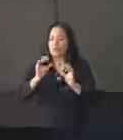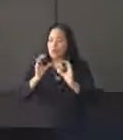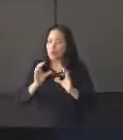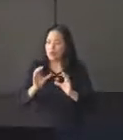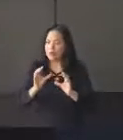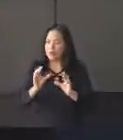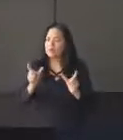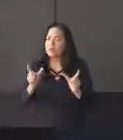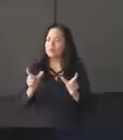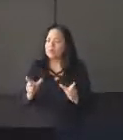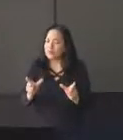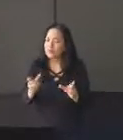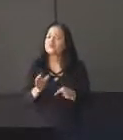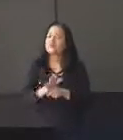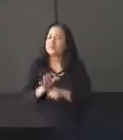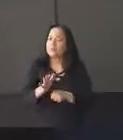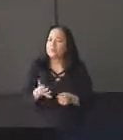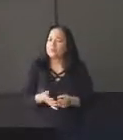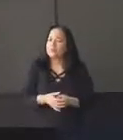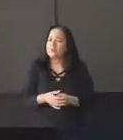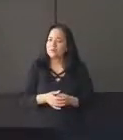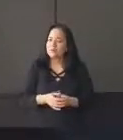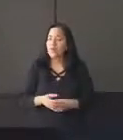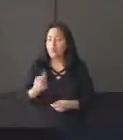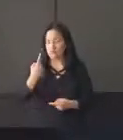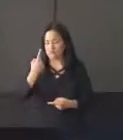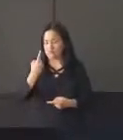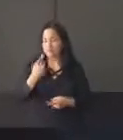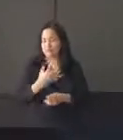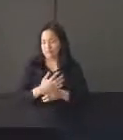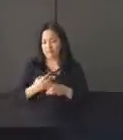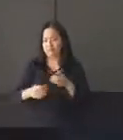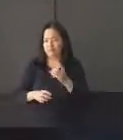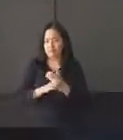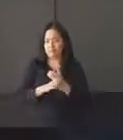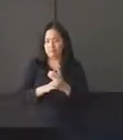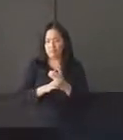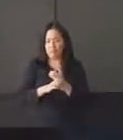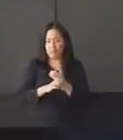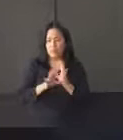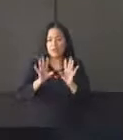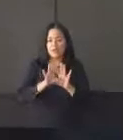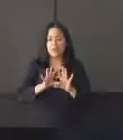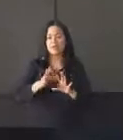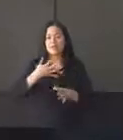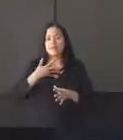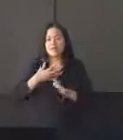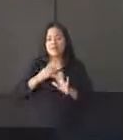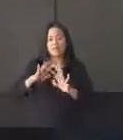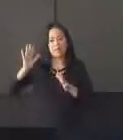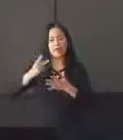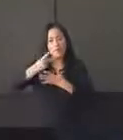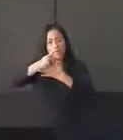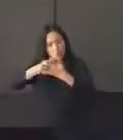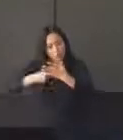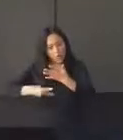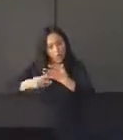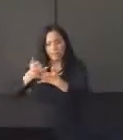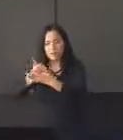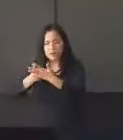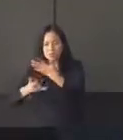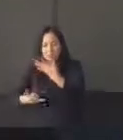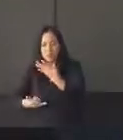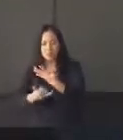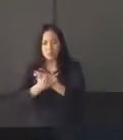and refuge. The first moment that also implies policies, programs, projects, and